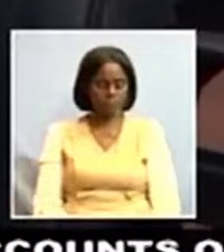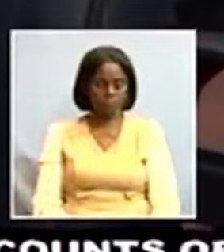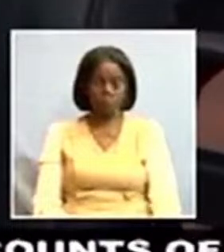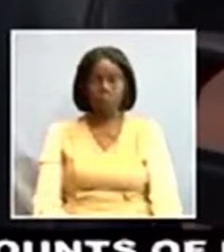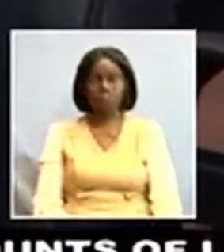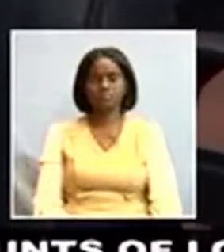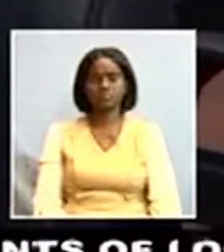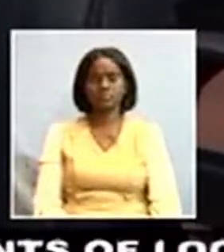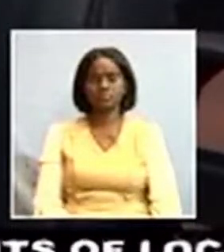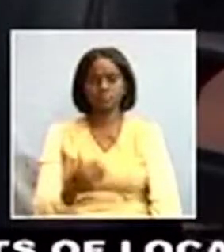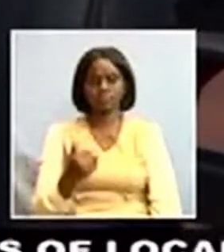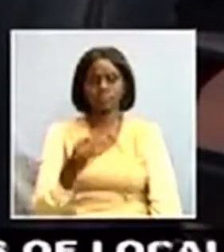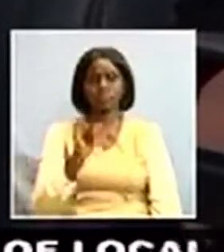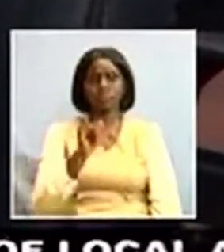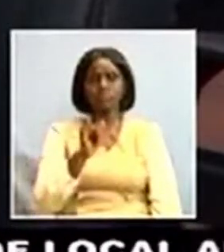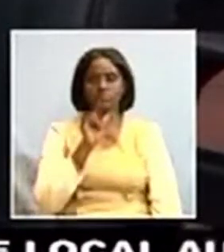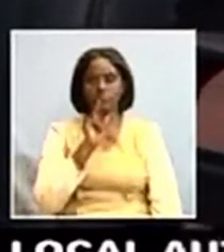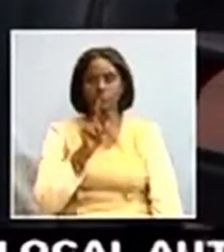So it eventually